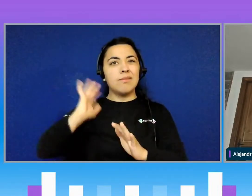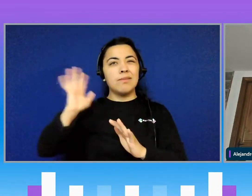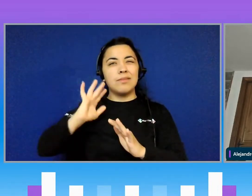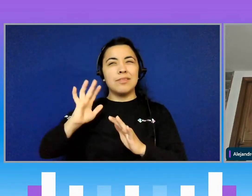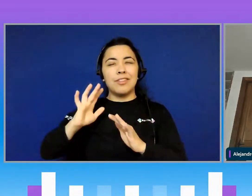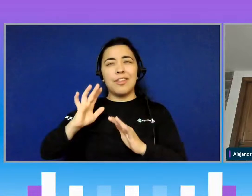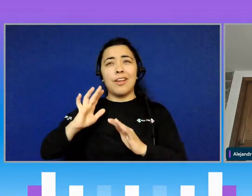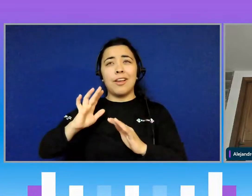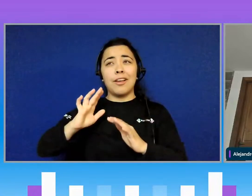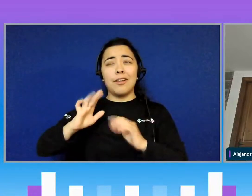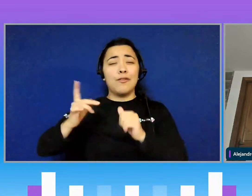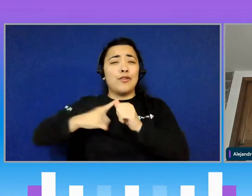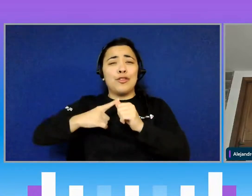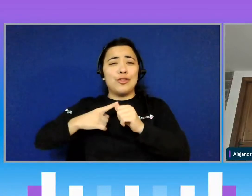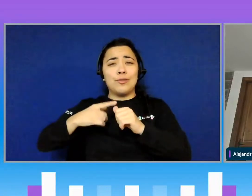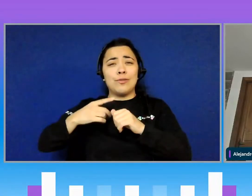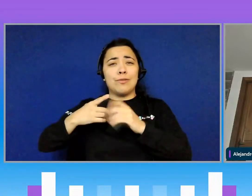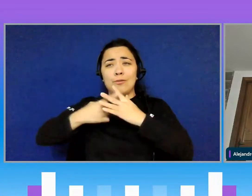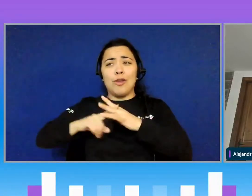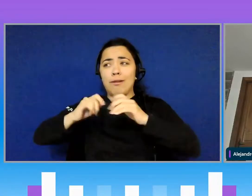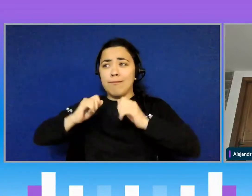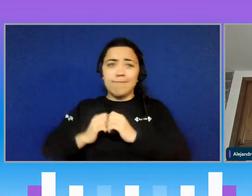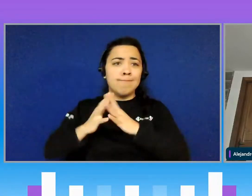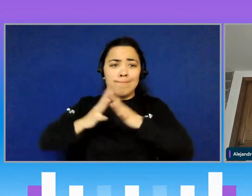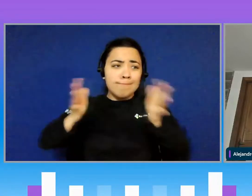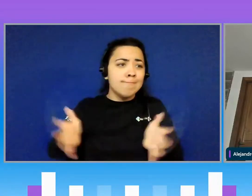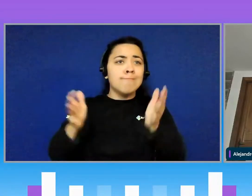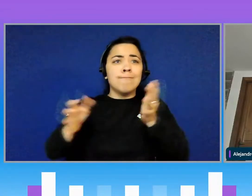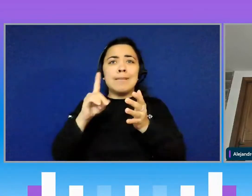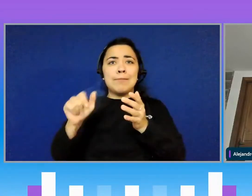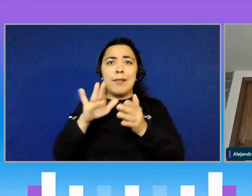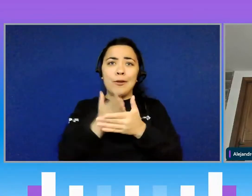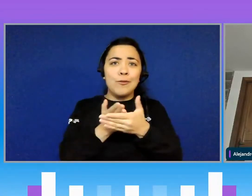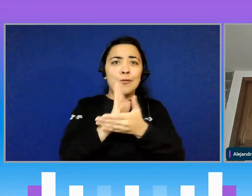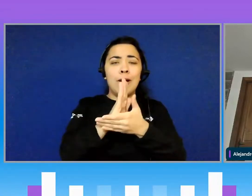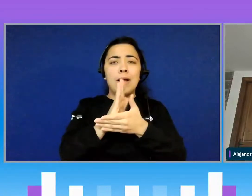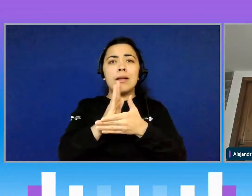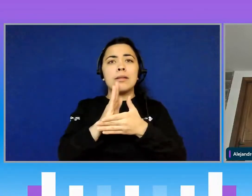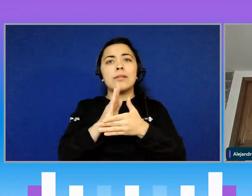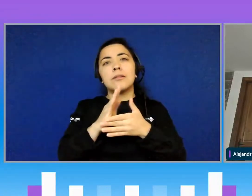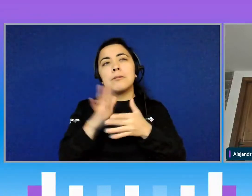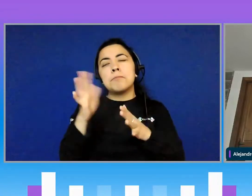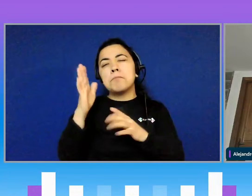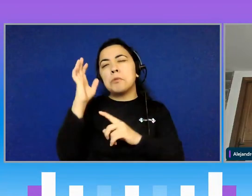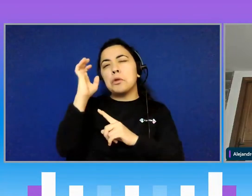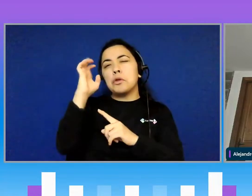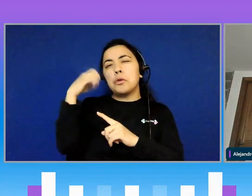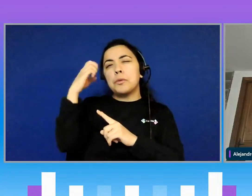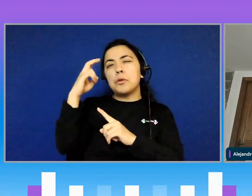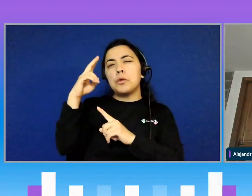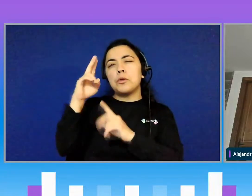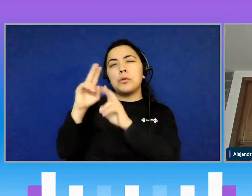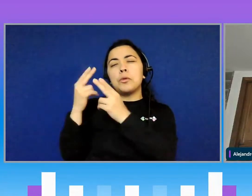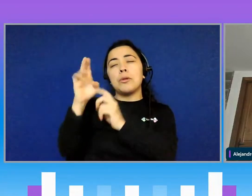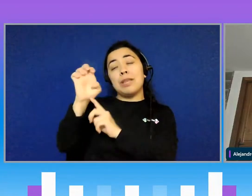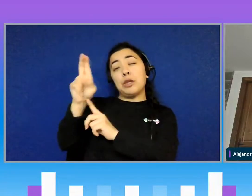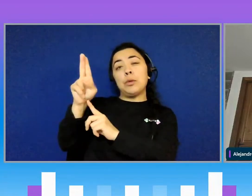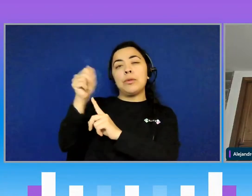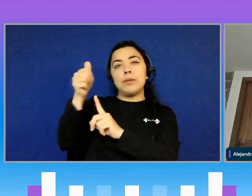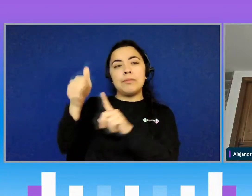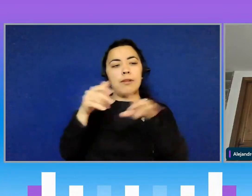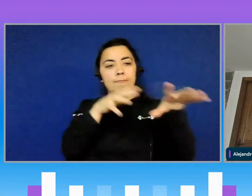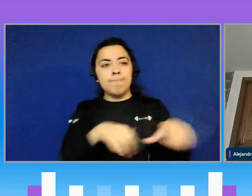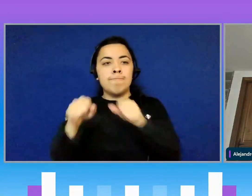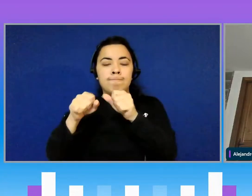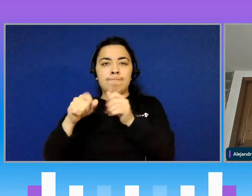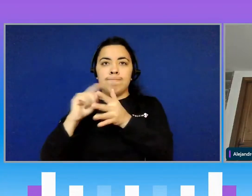on disability rights taken and adopted by the European Union. And since then, obviously, EDF